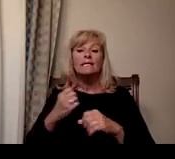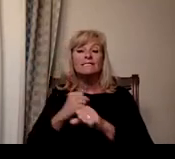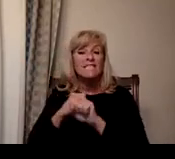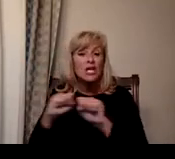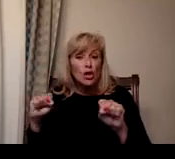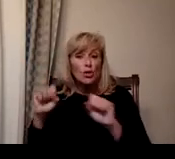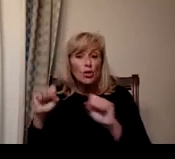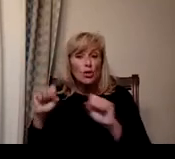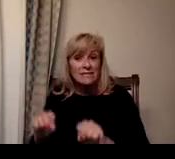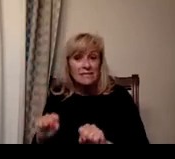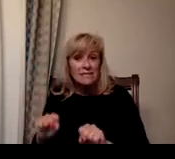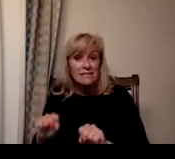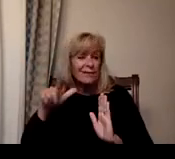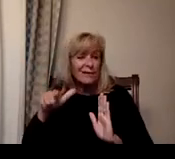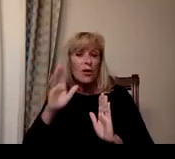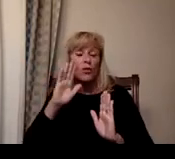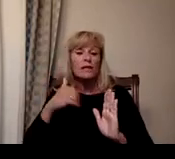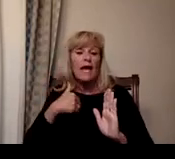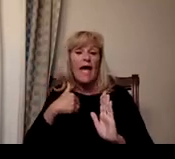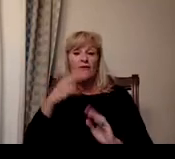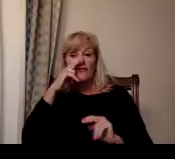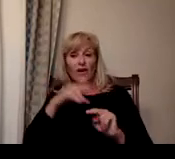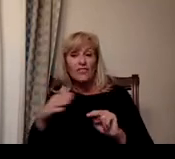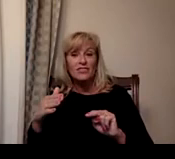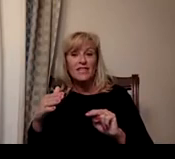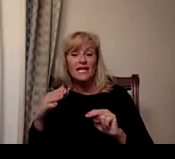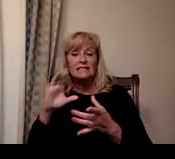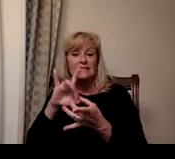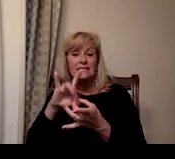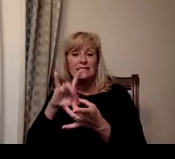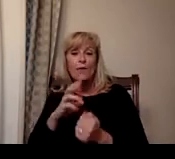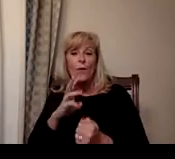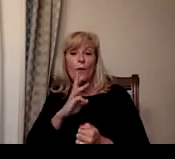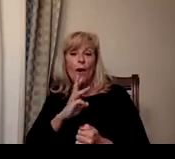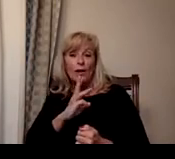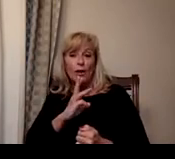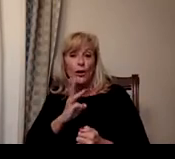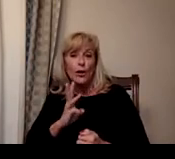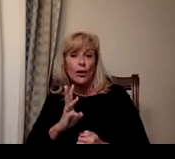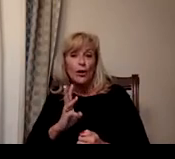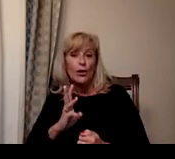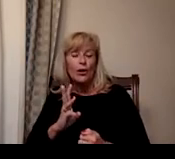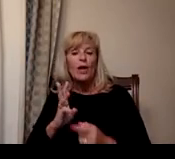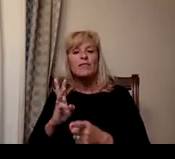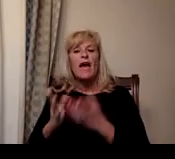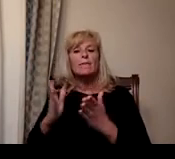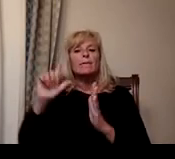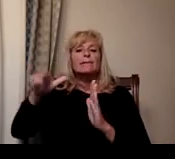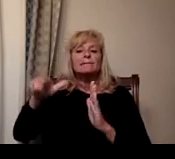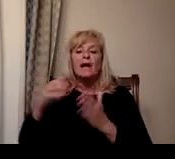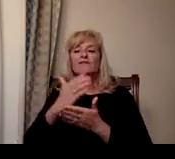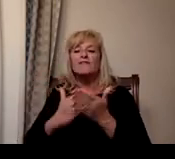have some kind of fun things in water. I'm not going to, talk too much about that. That might be a phase 2 launch.